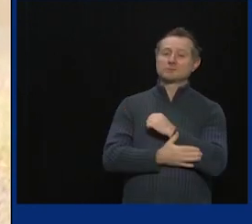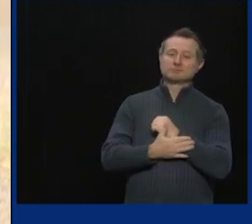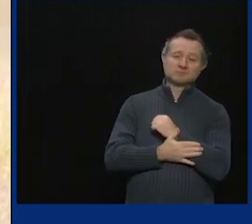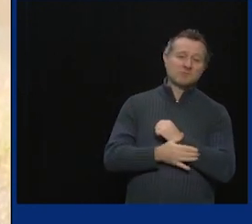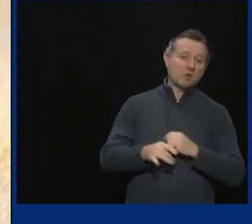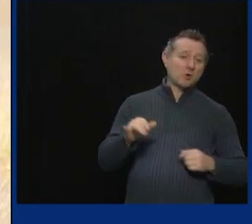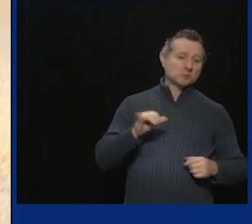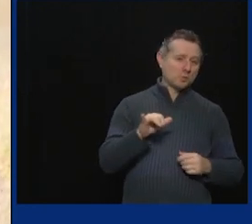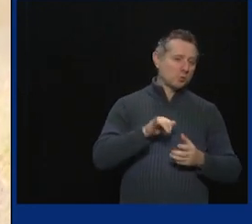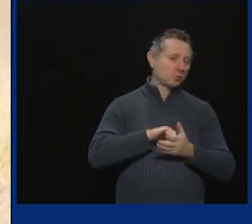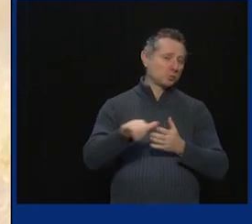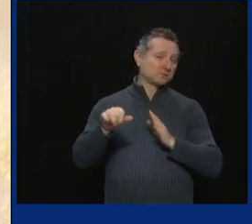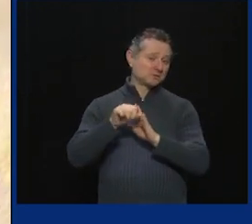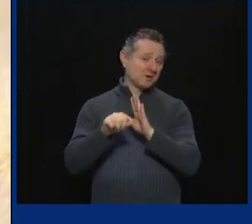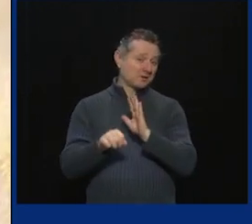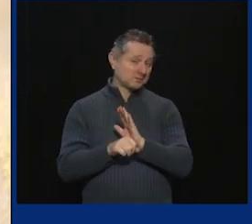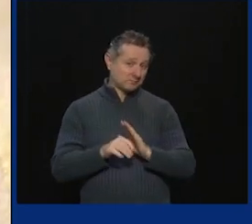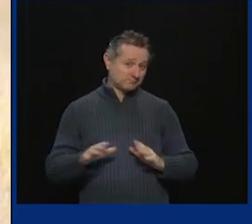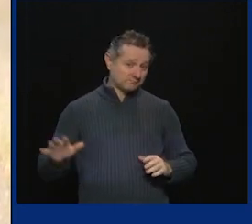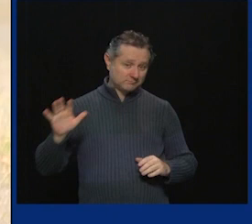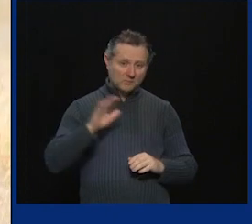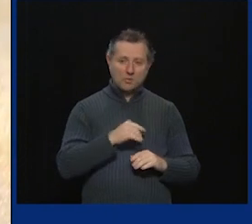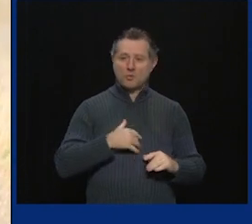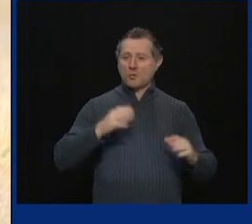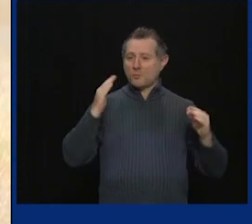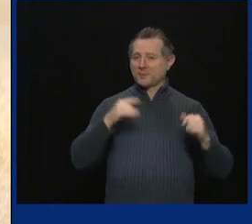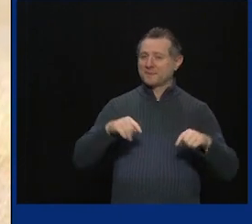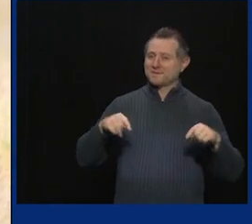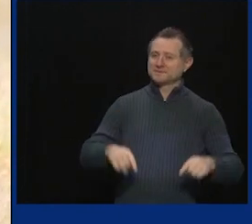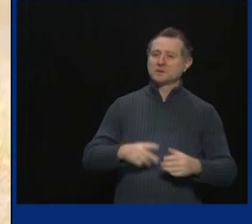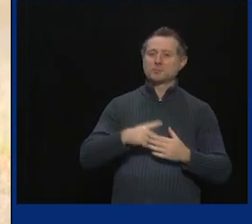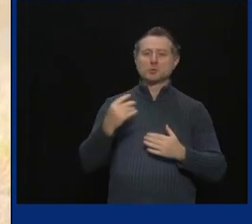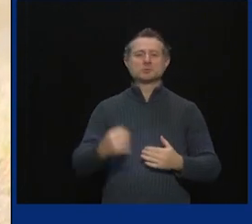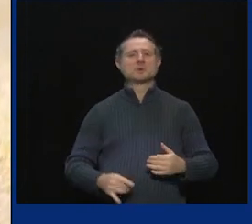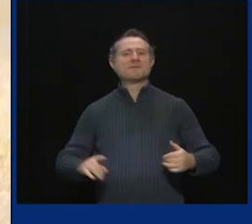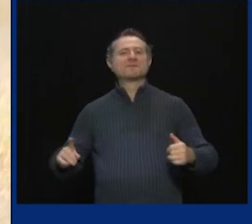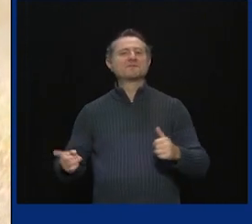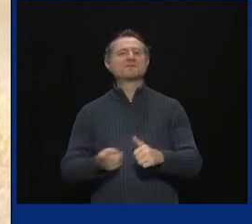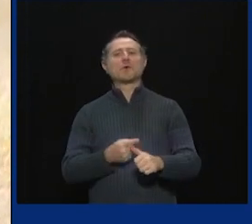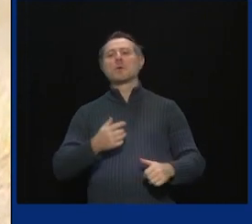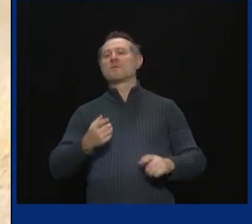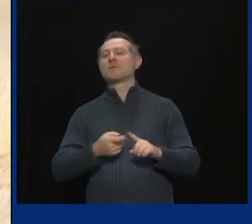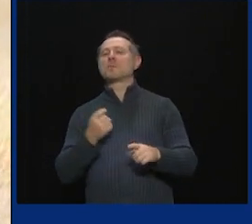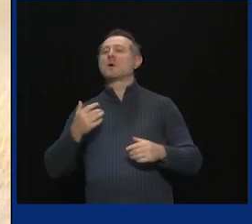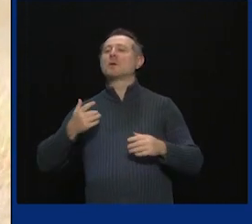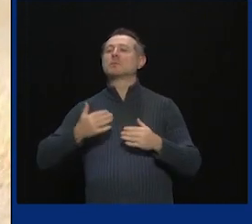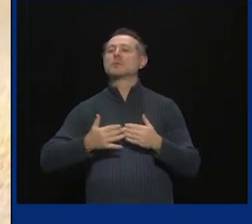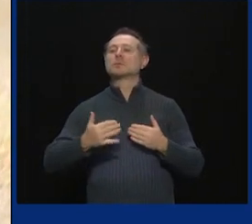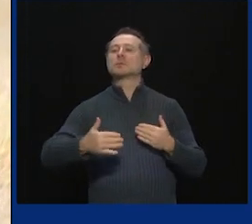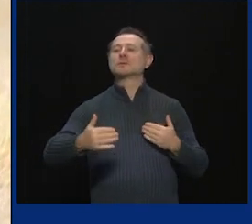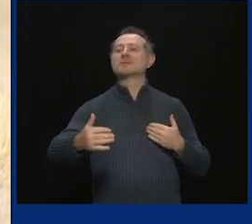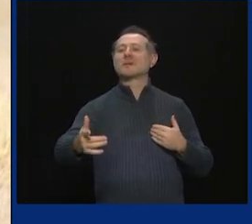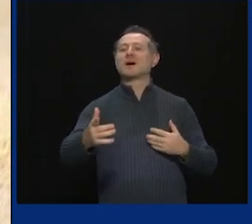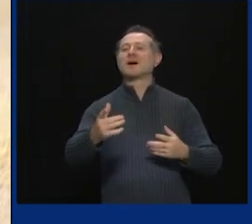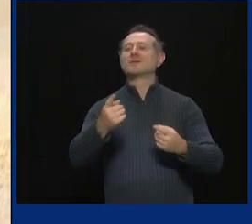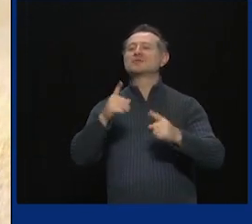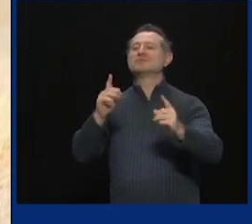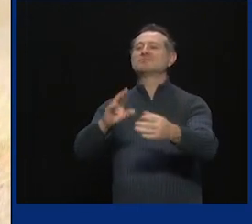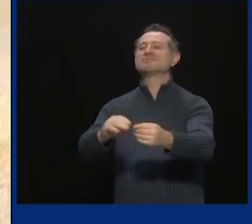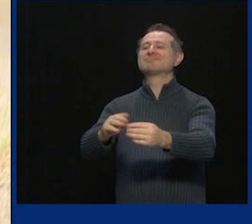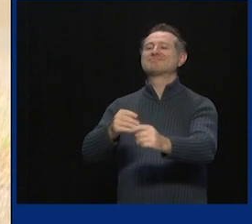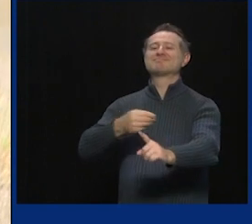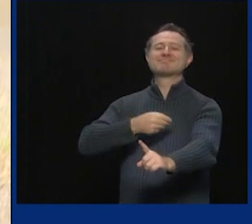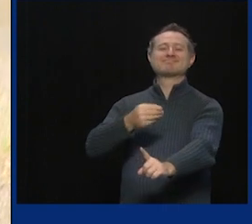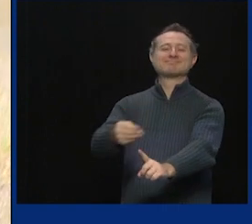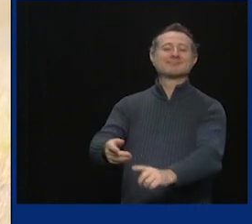this project is just the beginning of many more success stories here at Stamp. We will continue